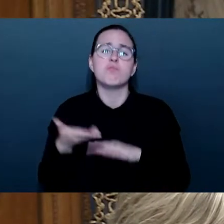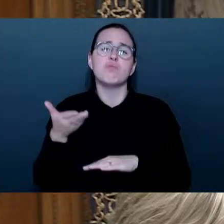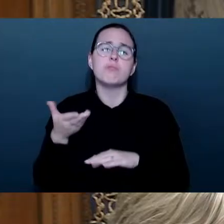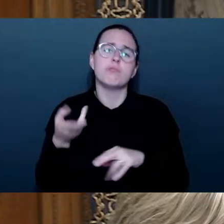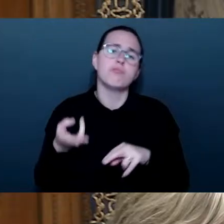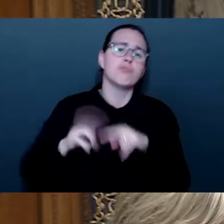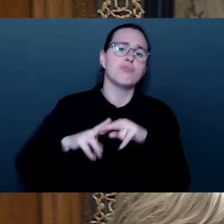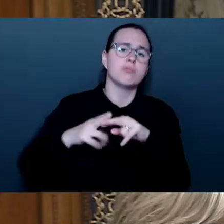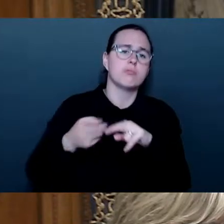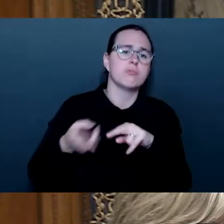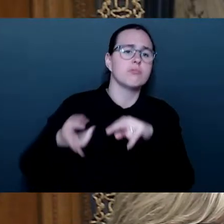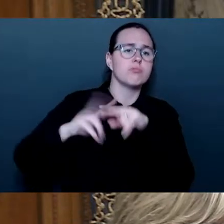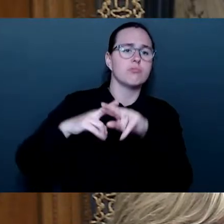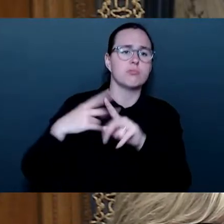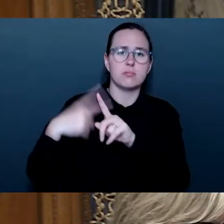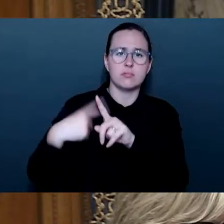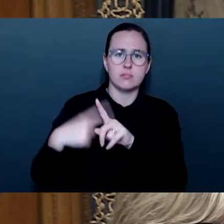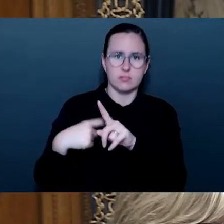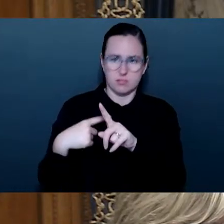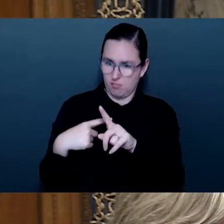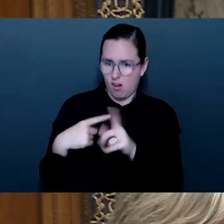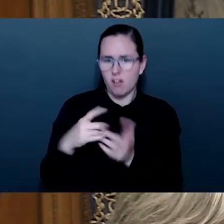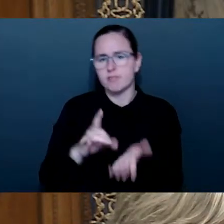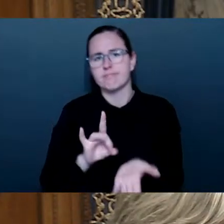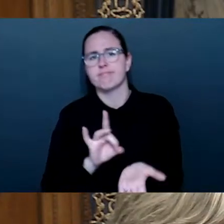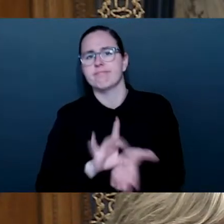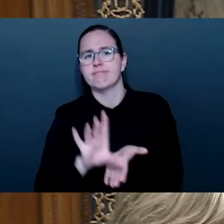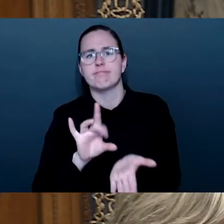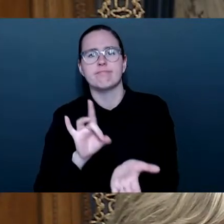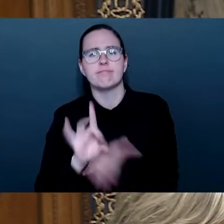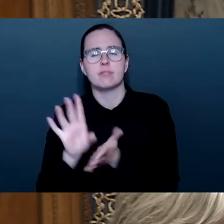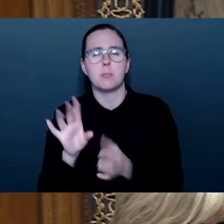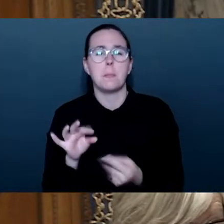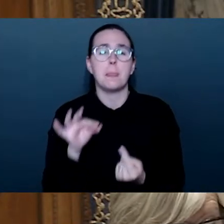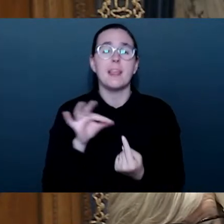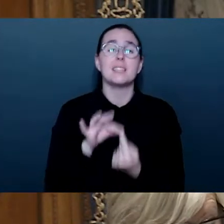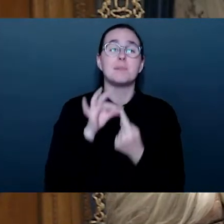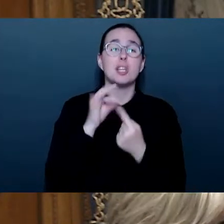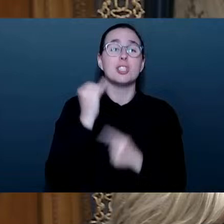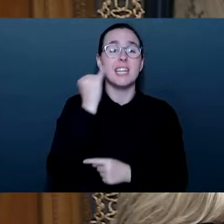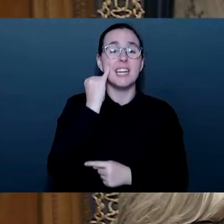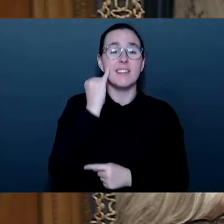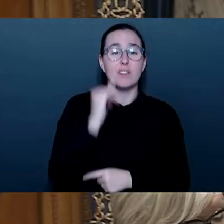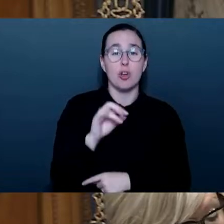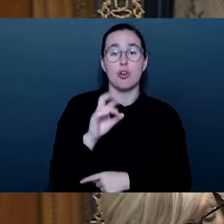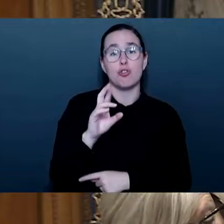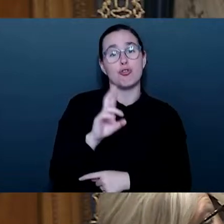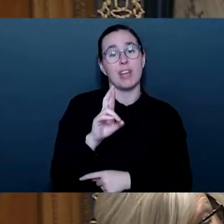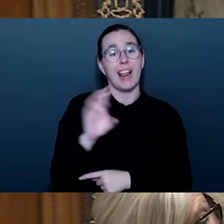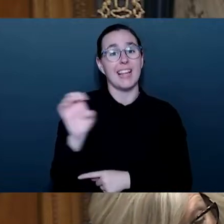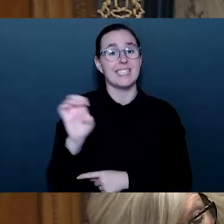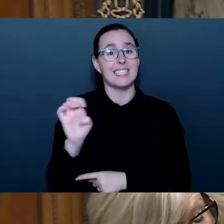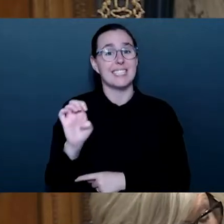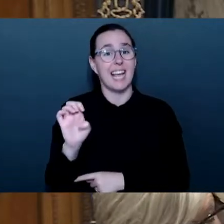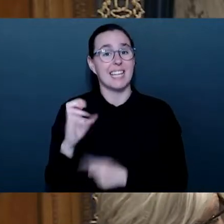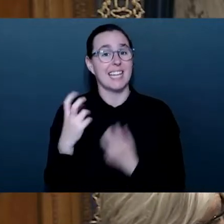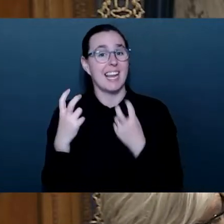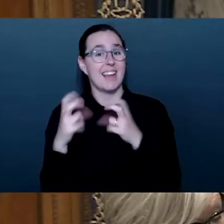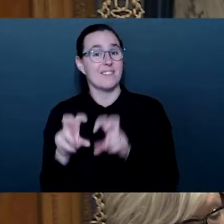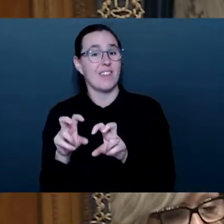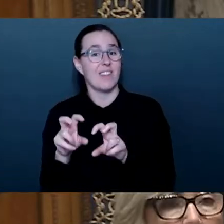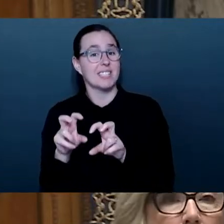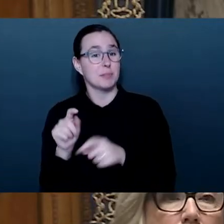estate investment trusts, to evict tenants from their homes, despite these tenants paying rent and respecting the